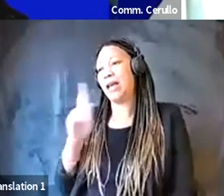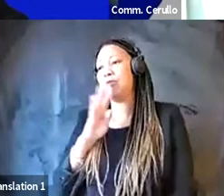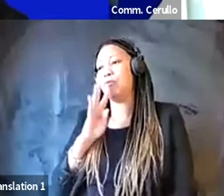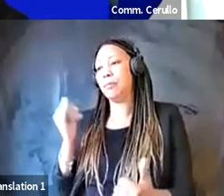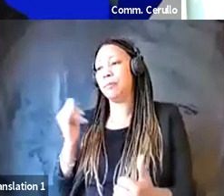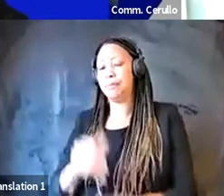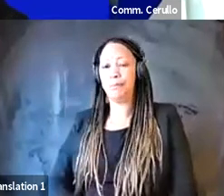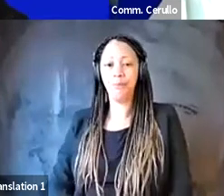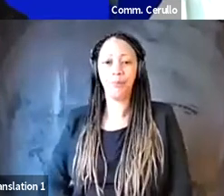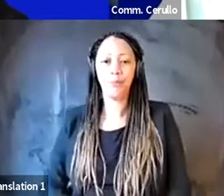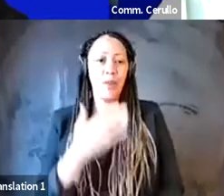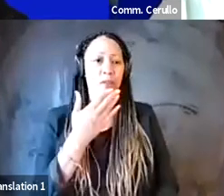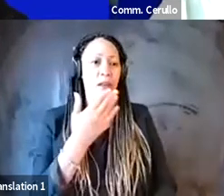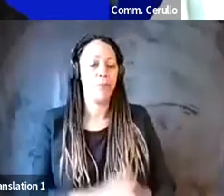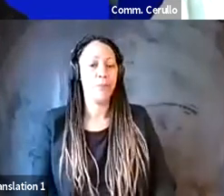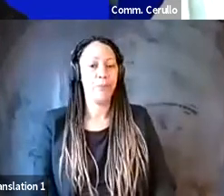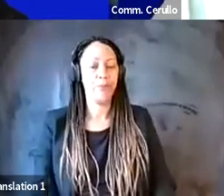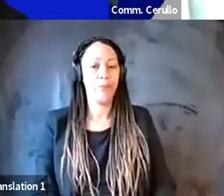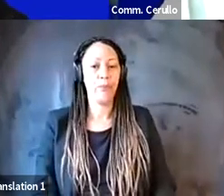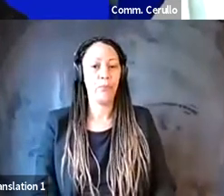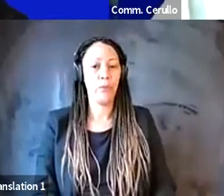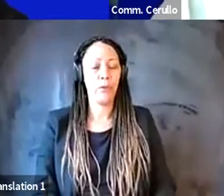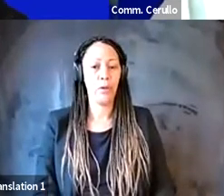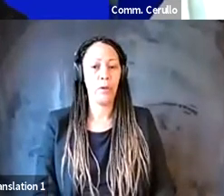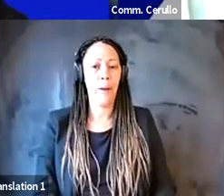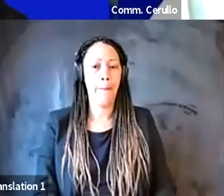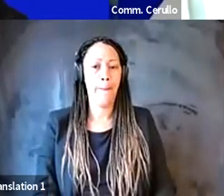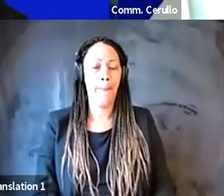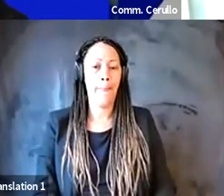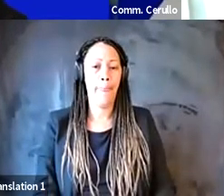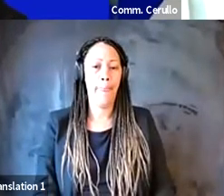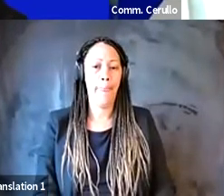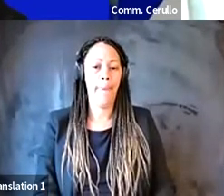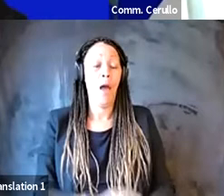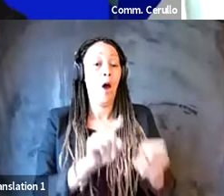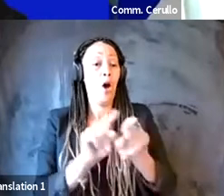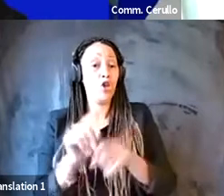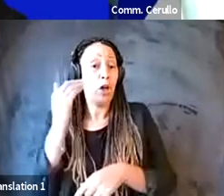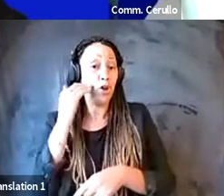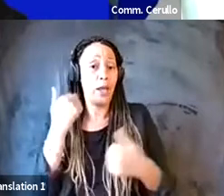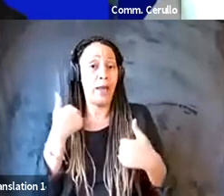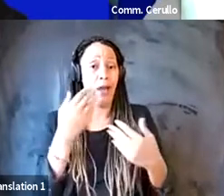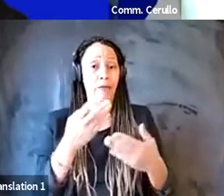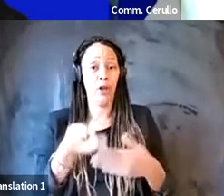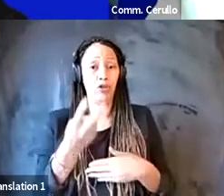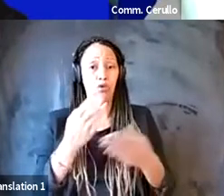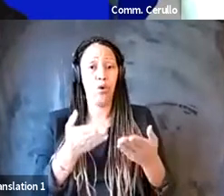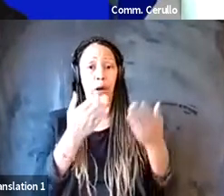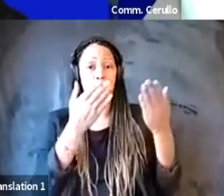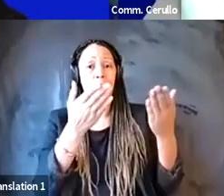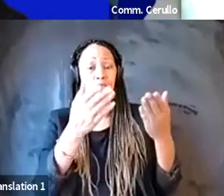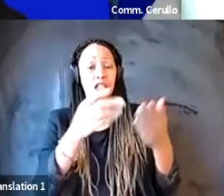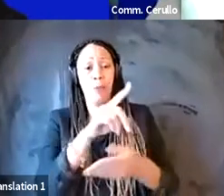you. And another question, going back to the height, I noted that he had two recommendations about the zoning. One